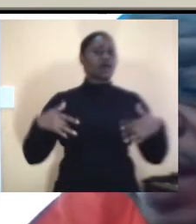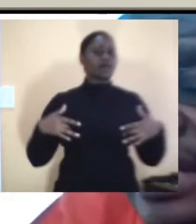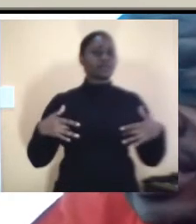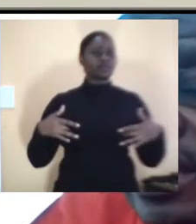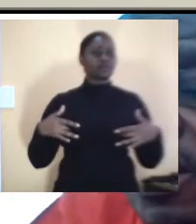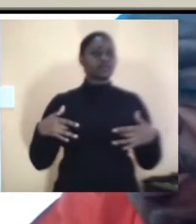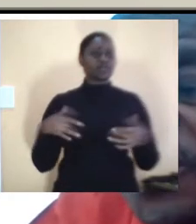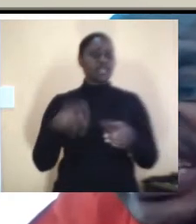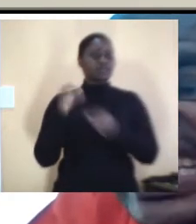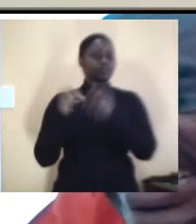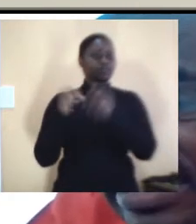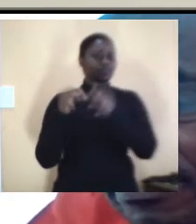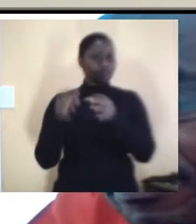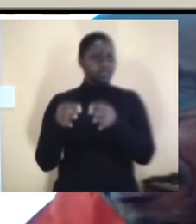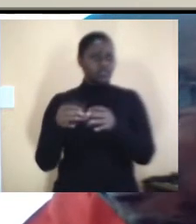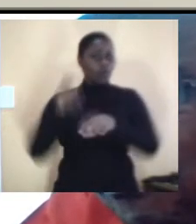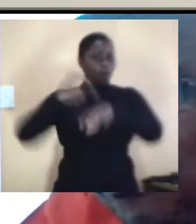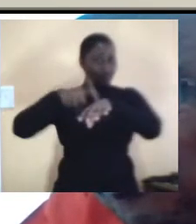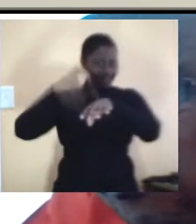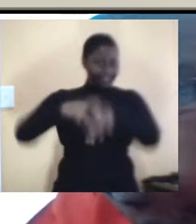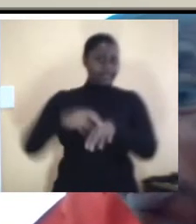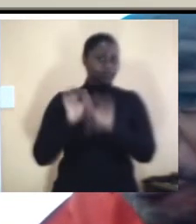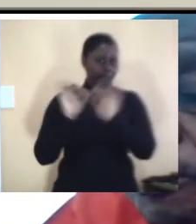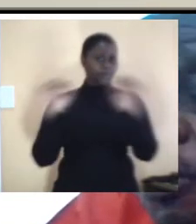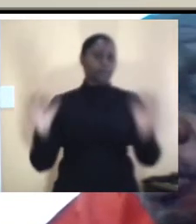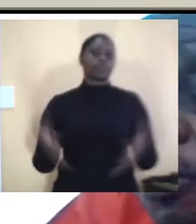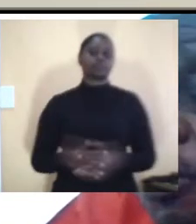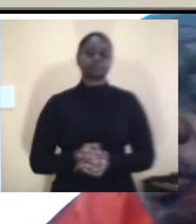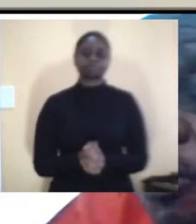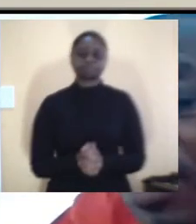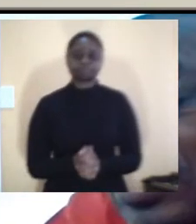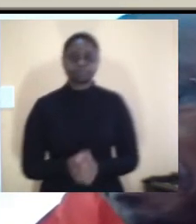the expense of the needy.